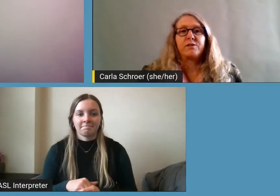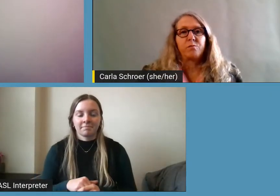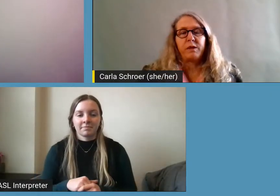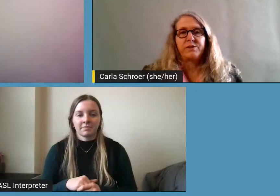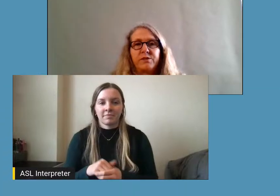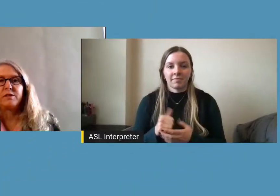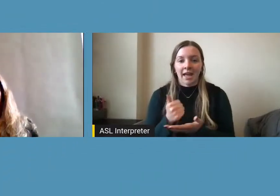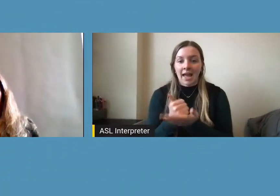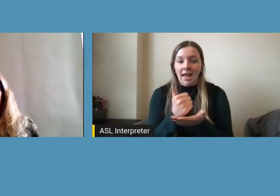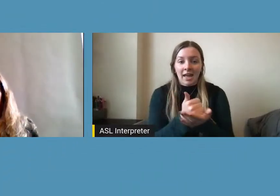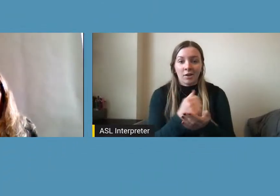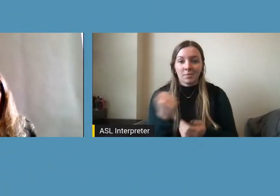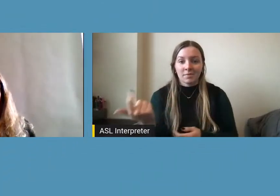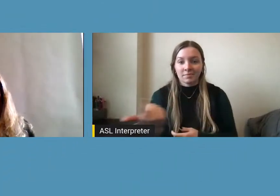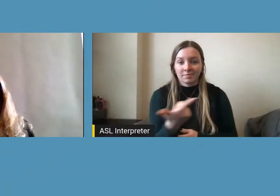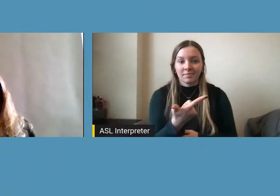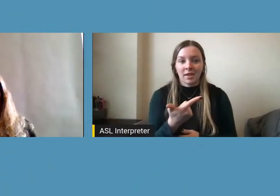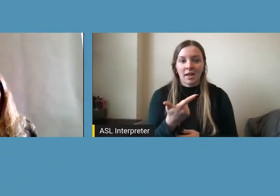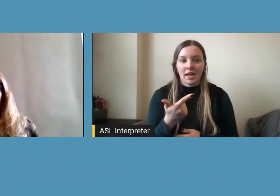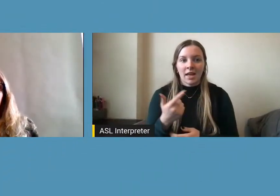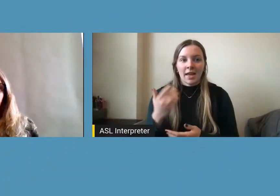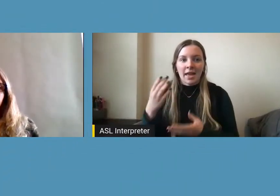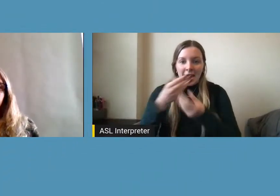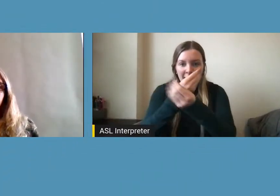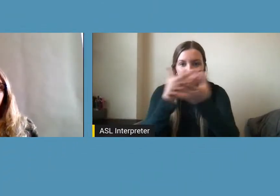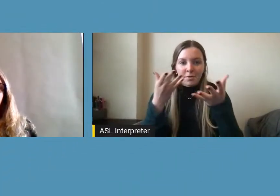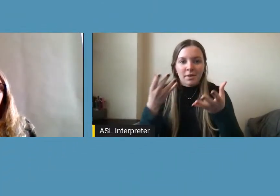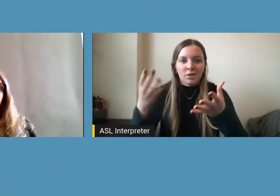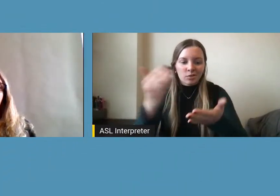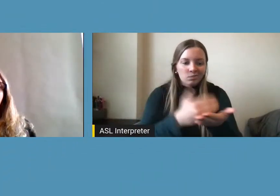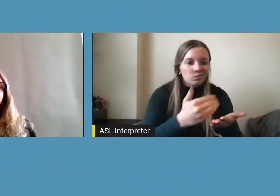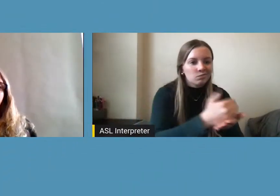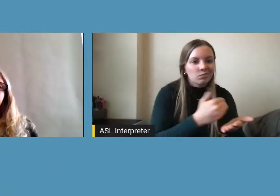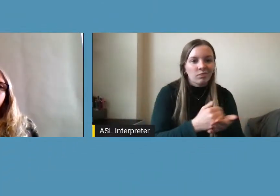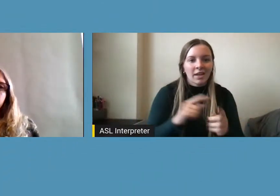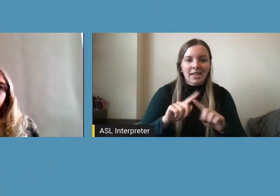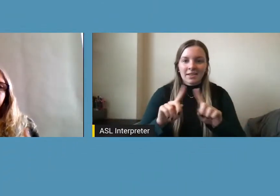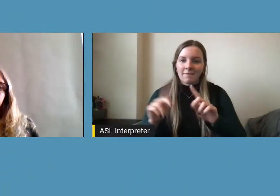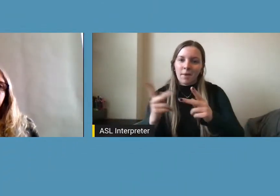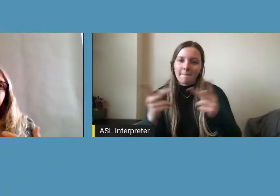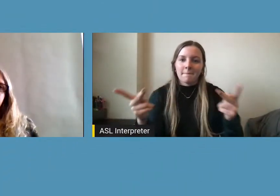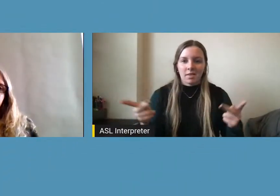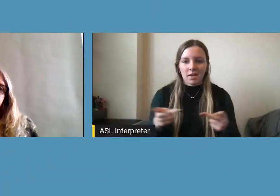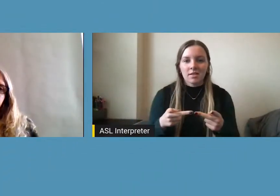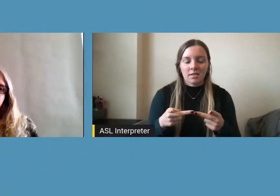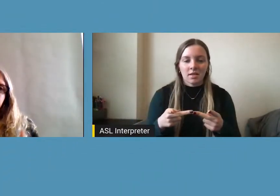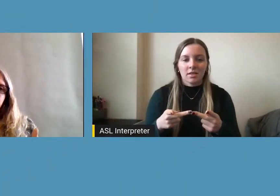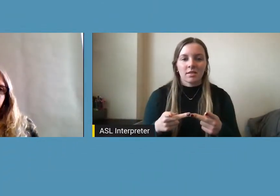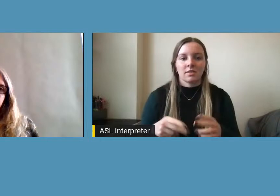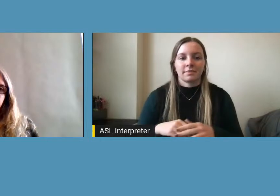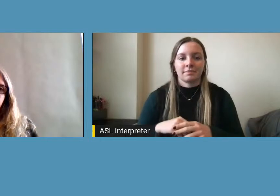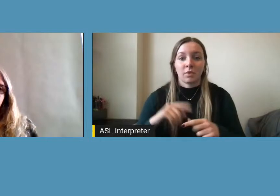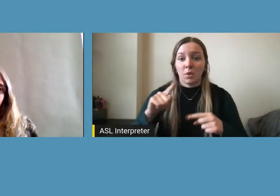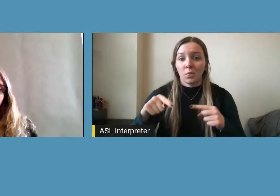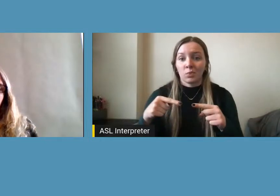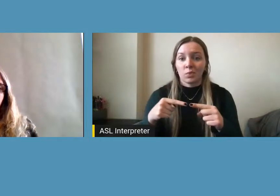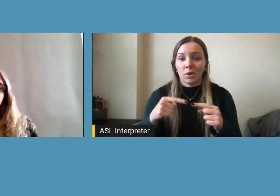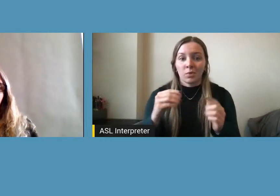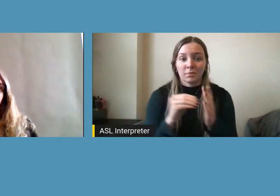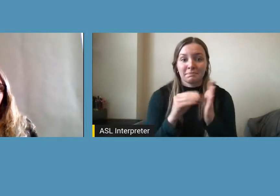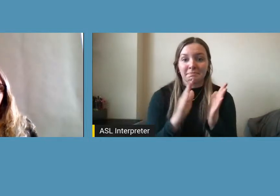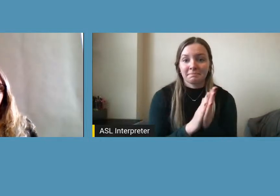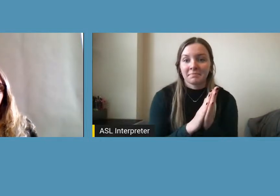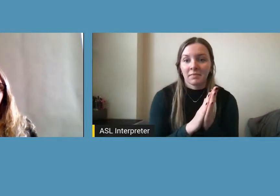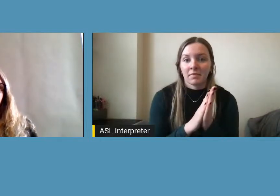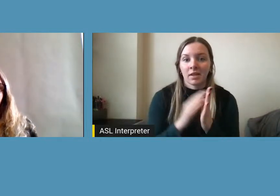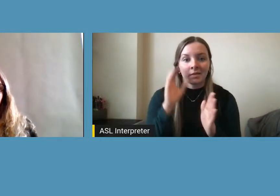from lots of places and not just a small number of wealthy institutions. And that when we're doing digitization and documentation work,